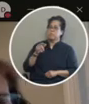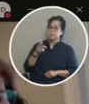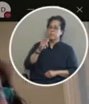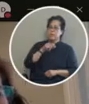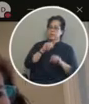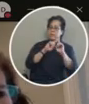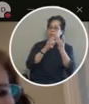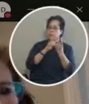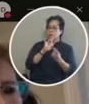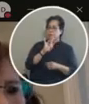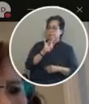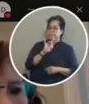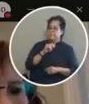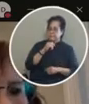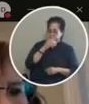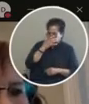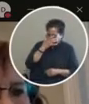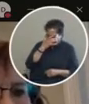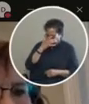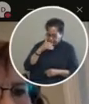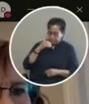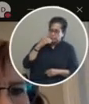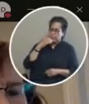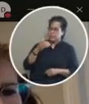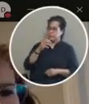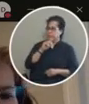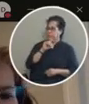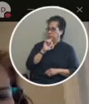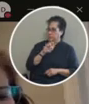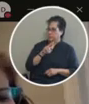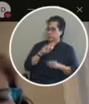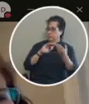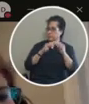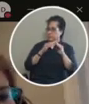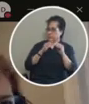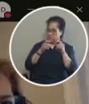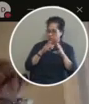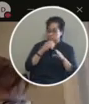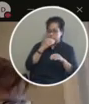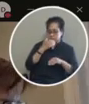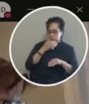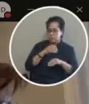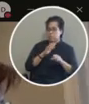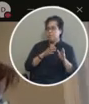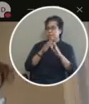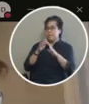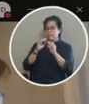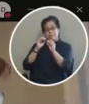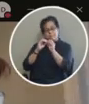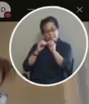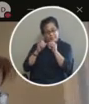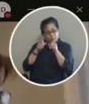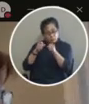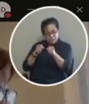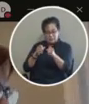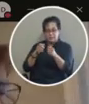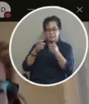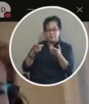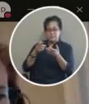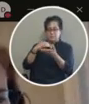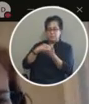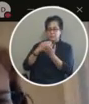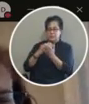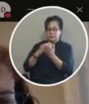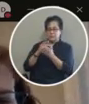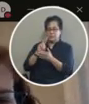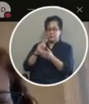Representative Lizarraga. Thank you, Mayor. Thank you, City Manager. Going back to fixing the streets, this budget